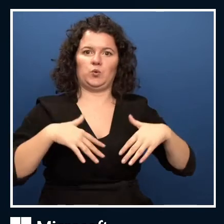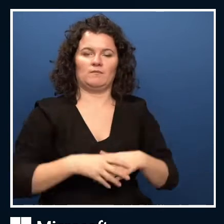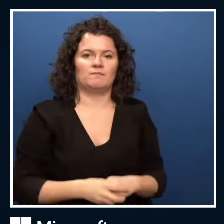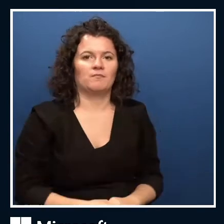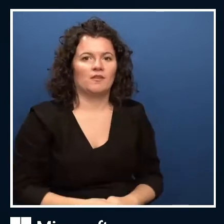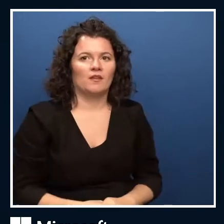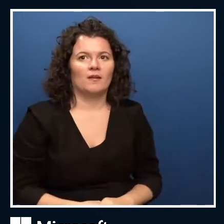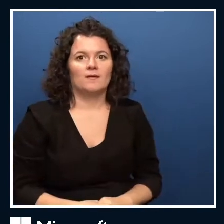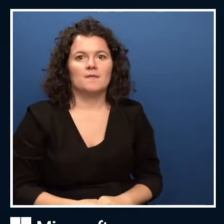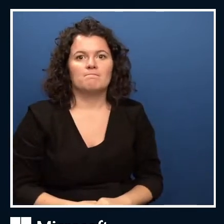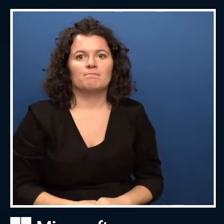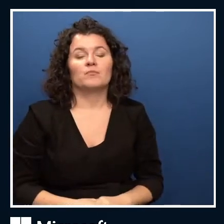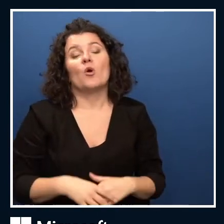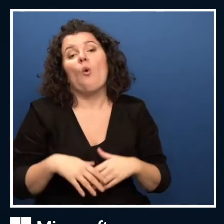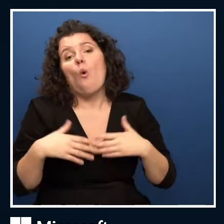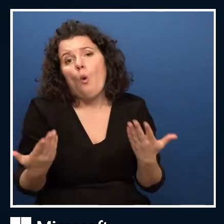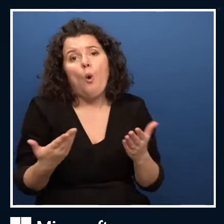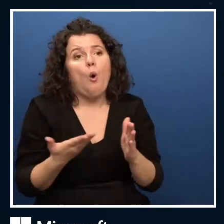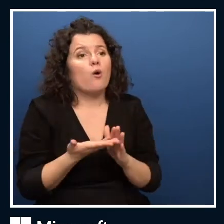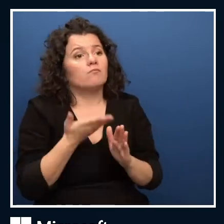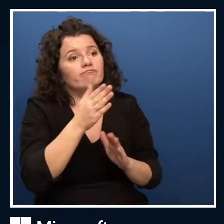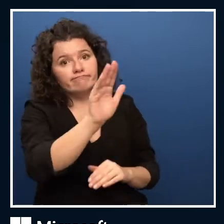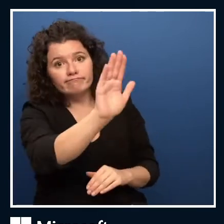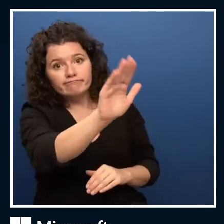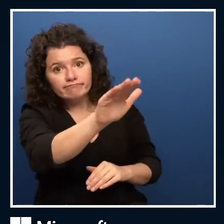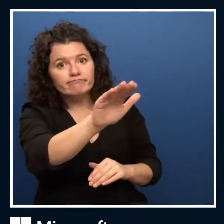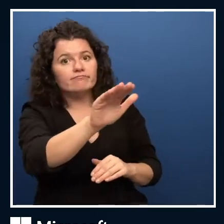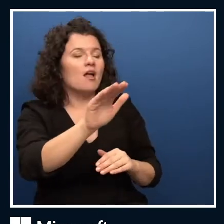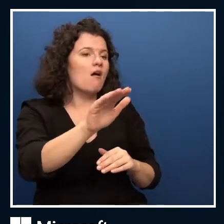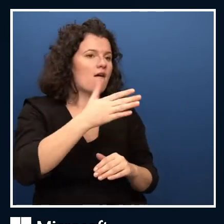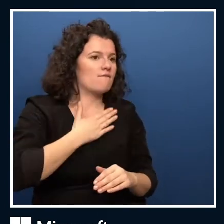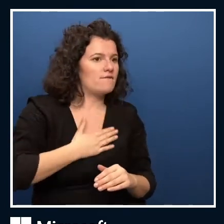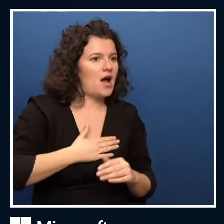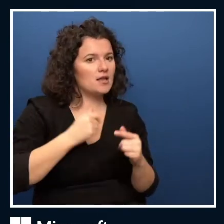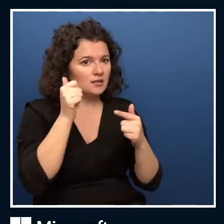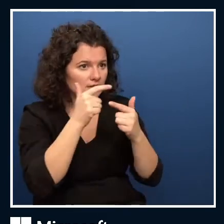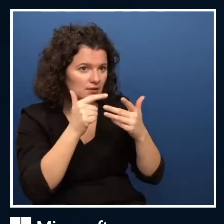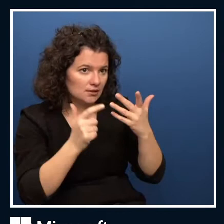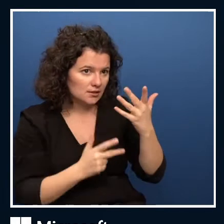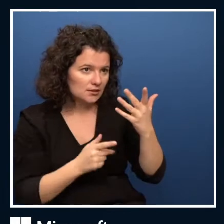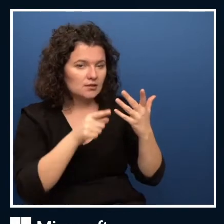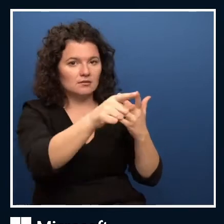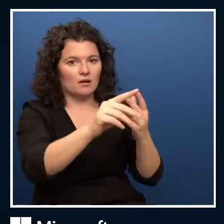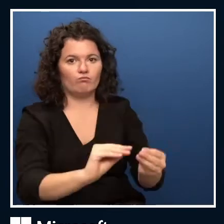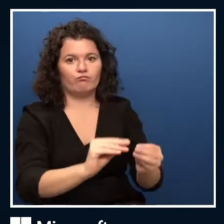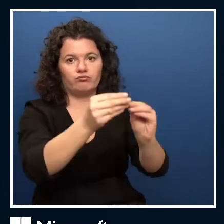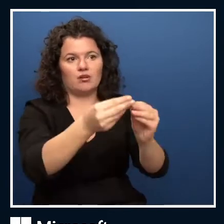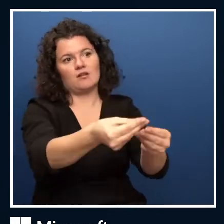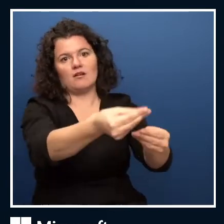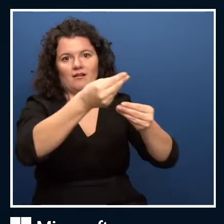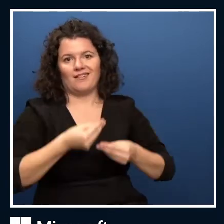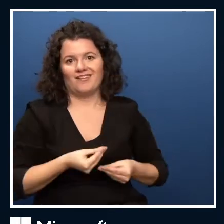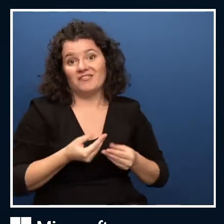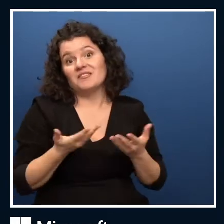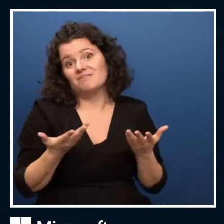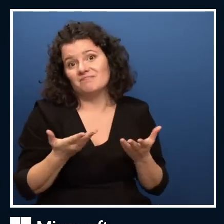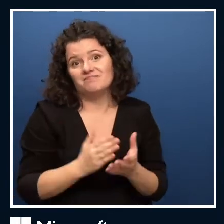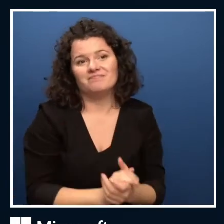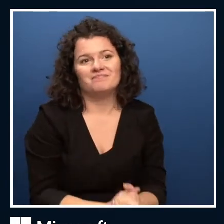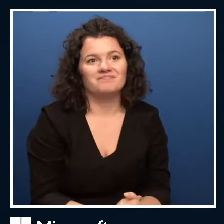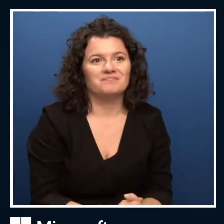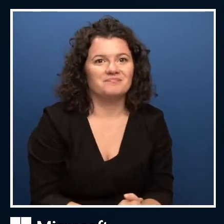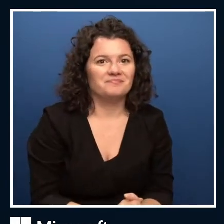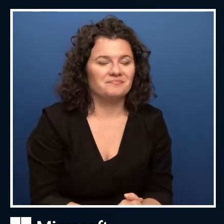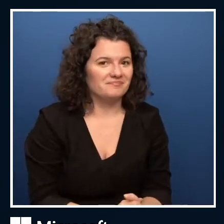for your open source AI assistant. Thank you. So Sergey, you have developed some